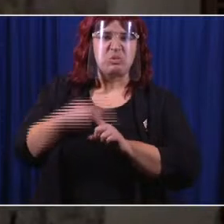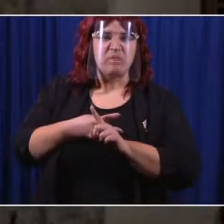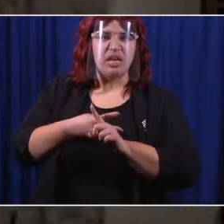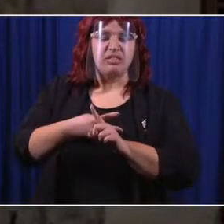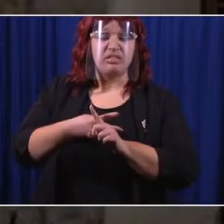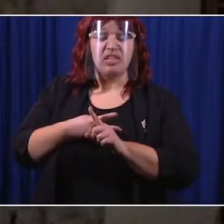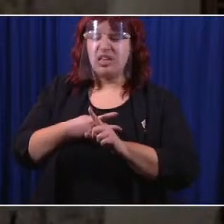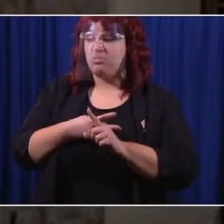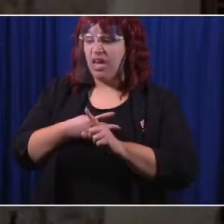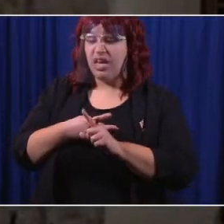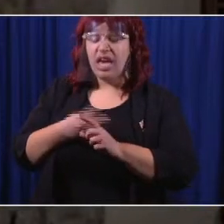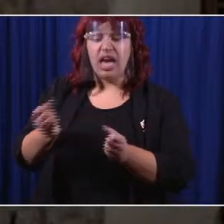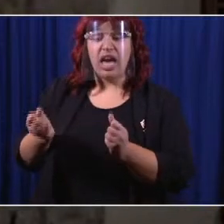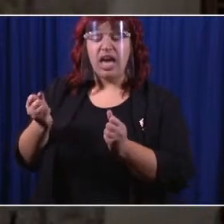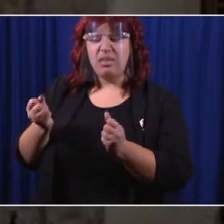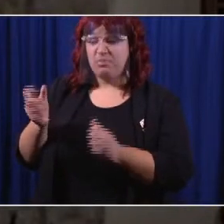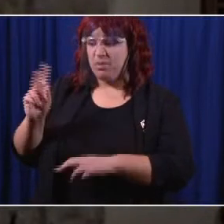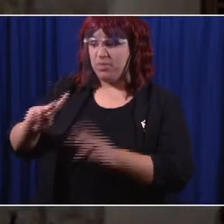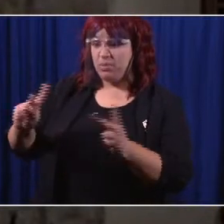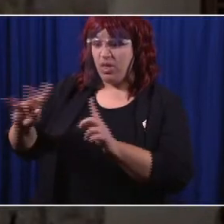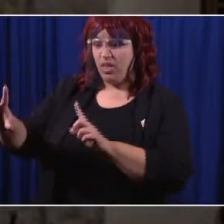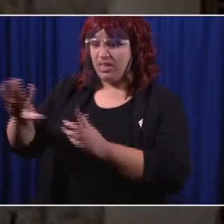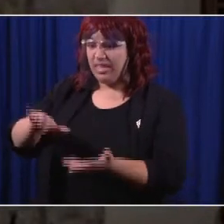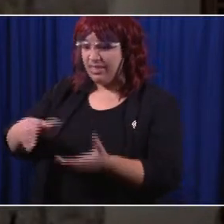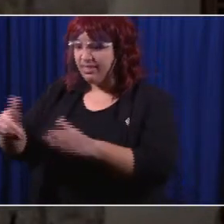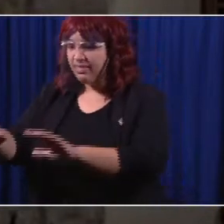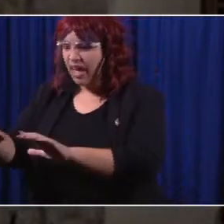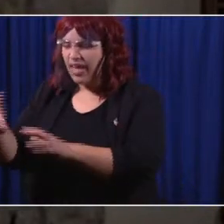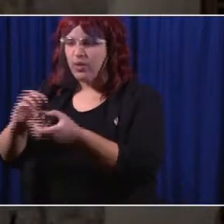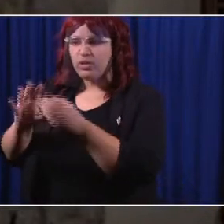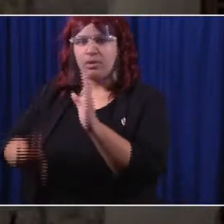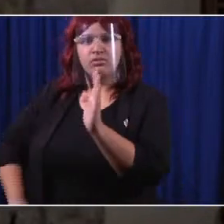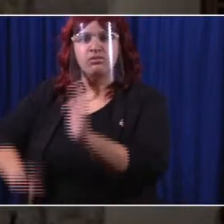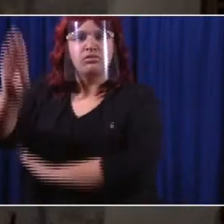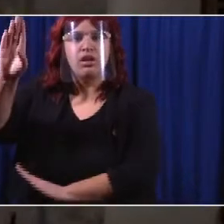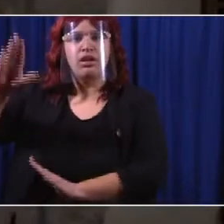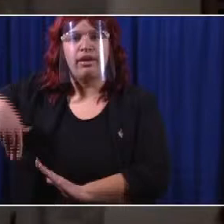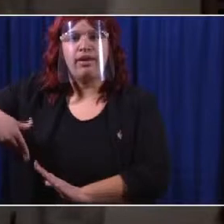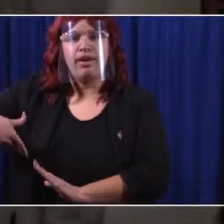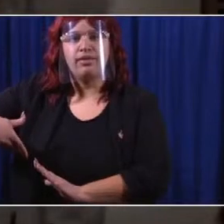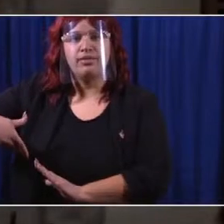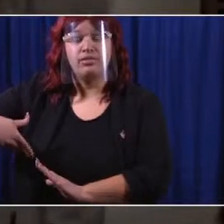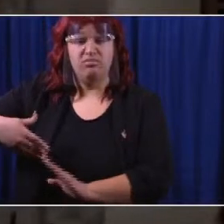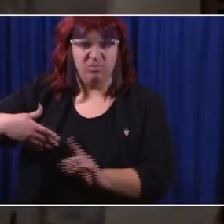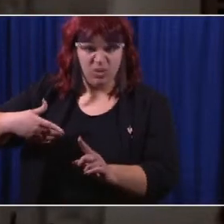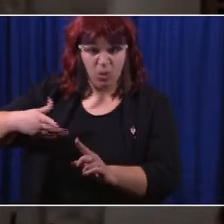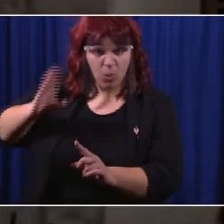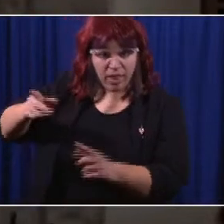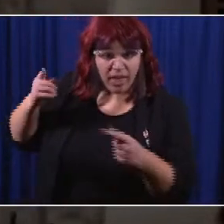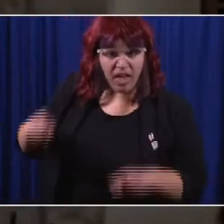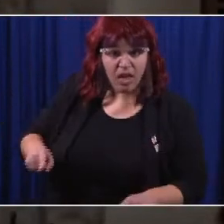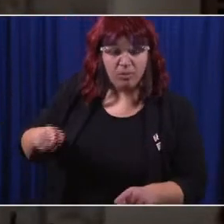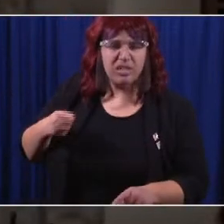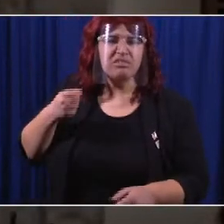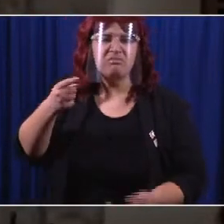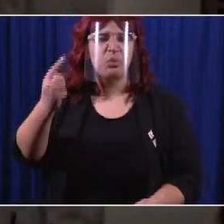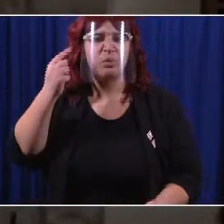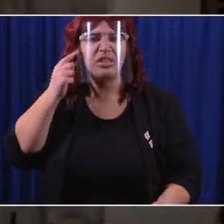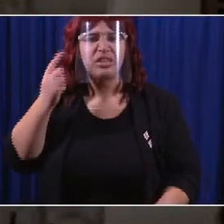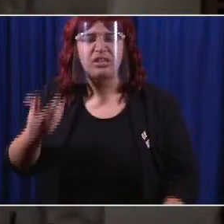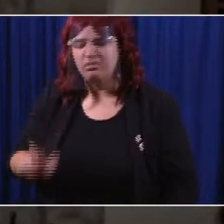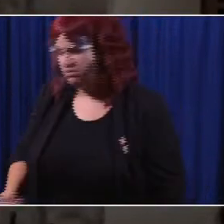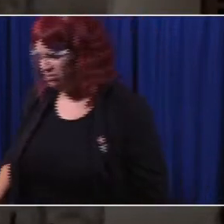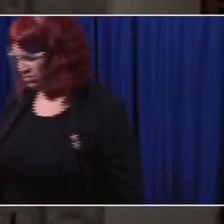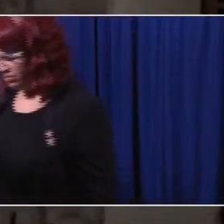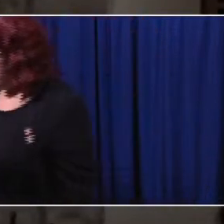you still expect that to come, and why haven't we seen it so far? Yeah, look, I can only tell you what I know, and